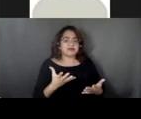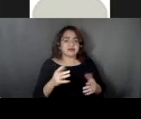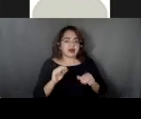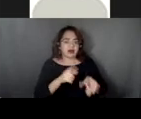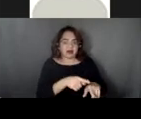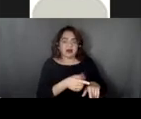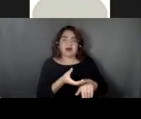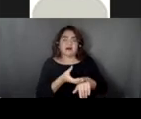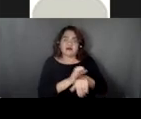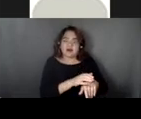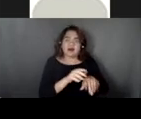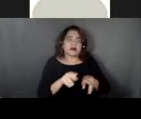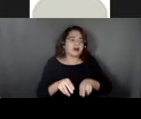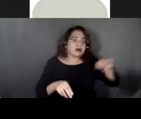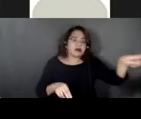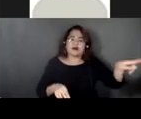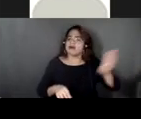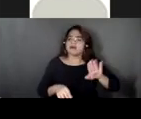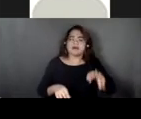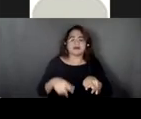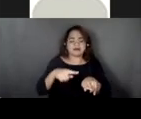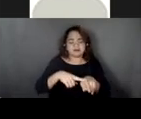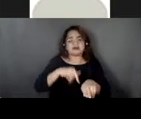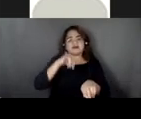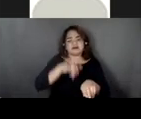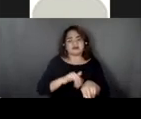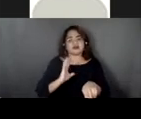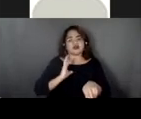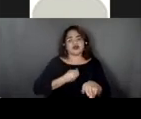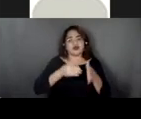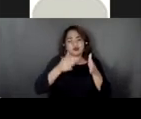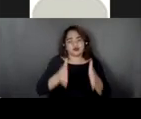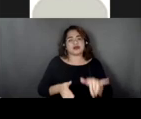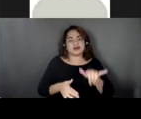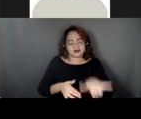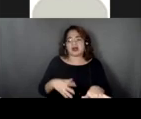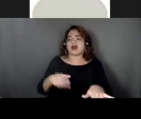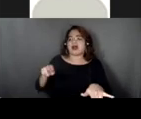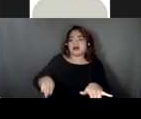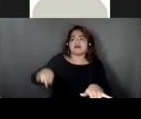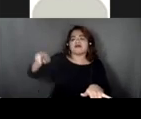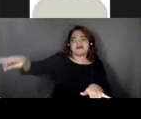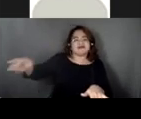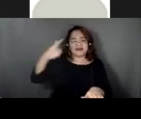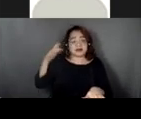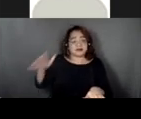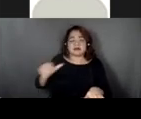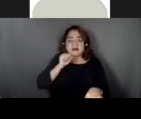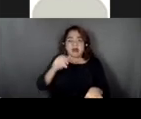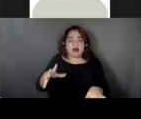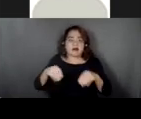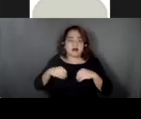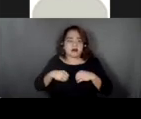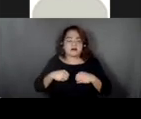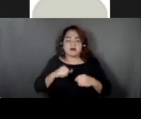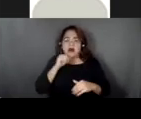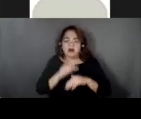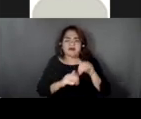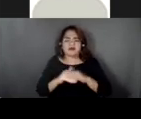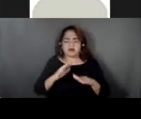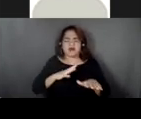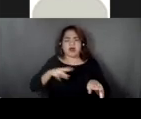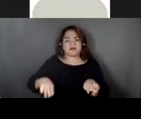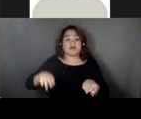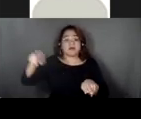We have developed a training module which really helps our staff understand some of the common issues with